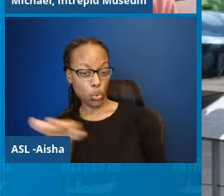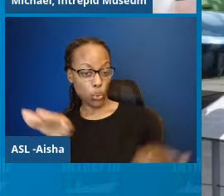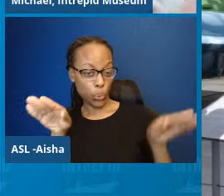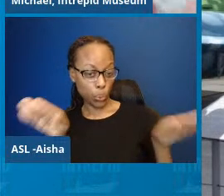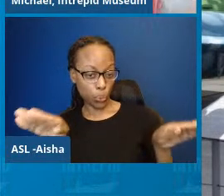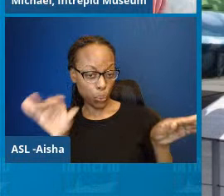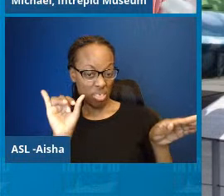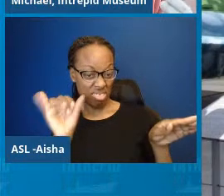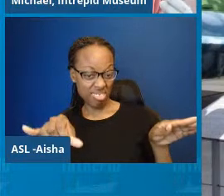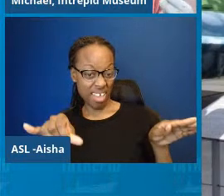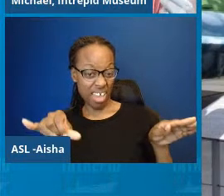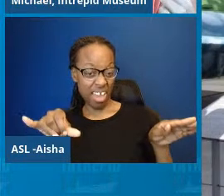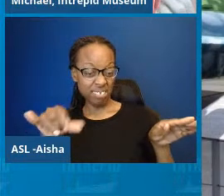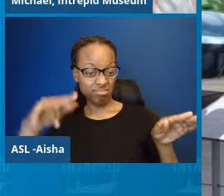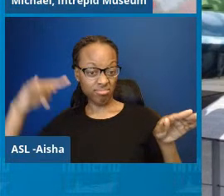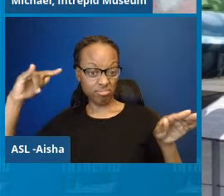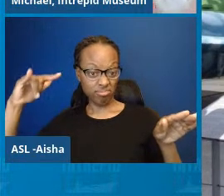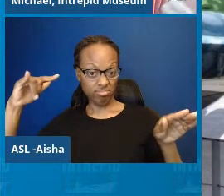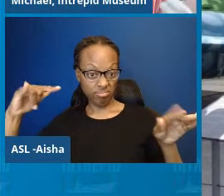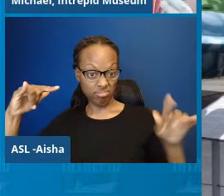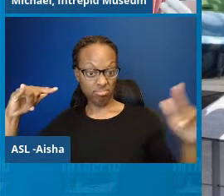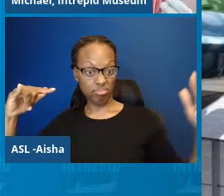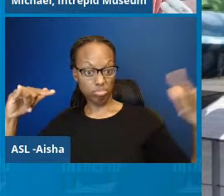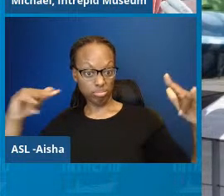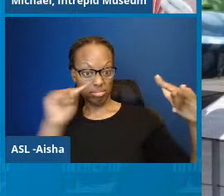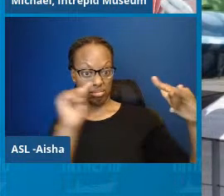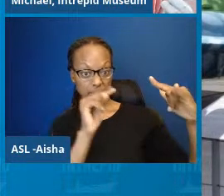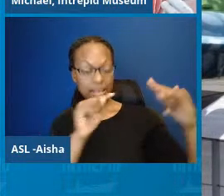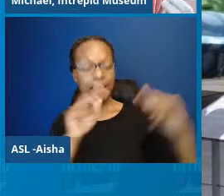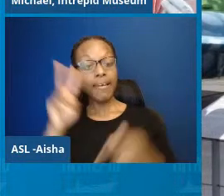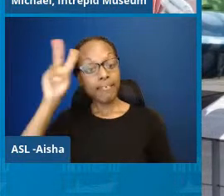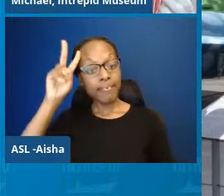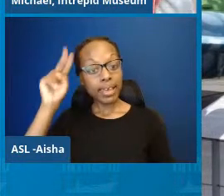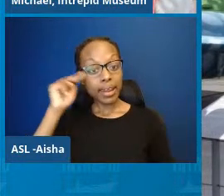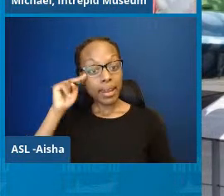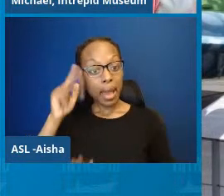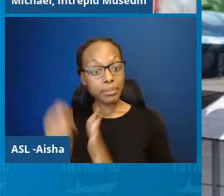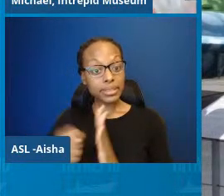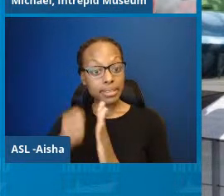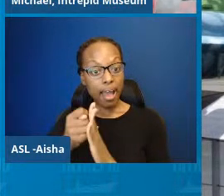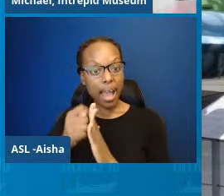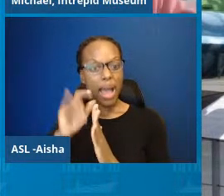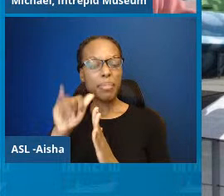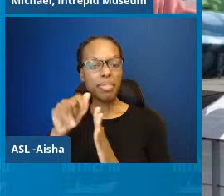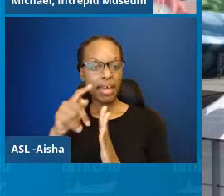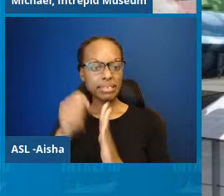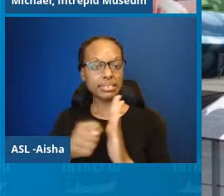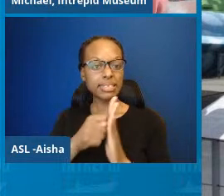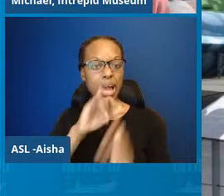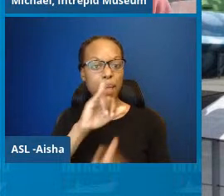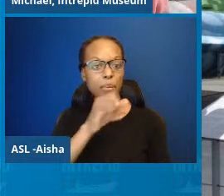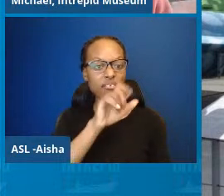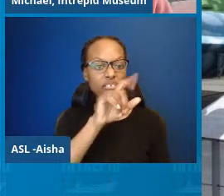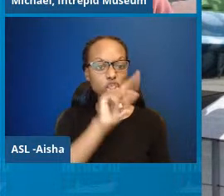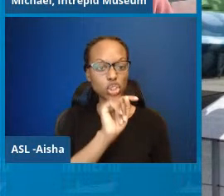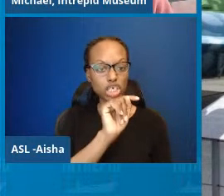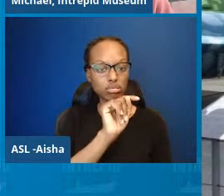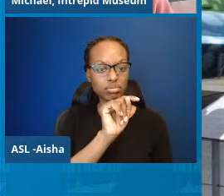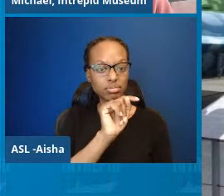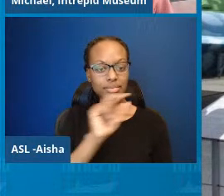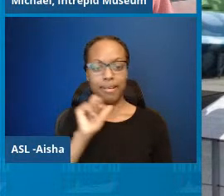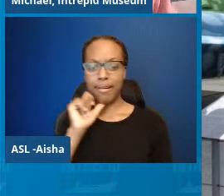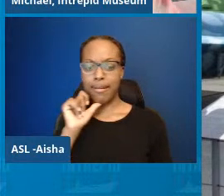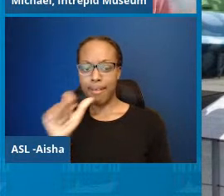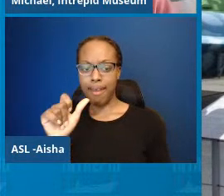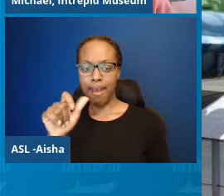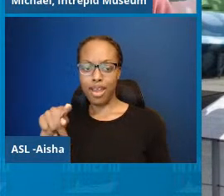the Vietnam era, that was the jet age. So this is why the Sky Raider seems a little far-fetched for